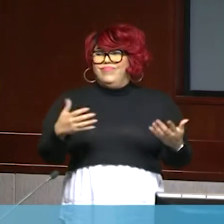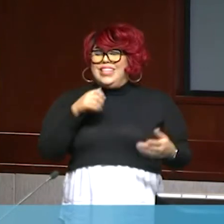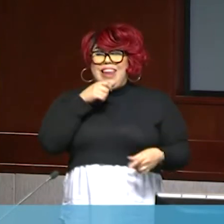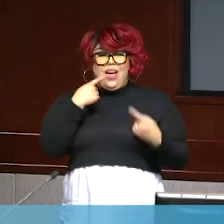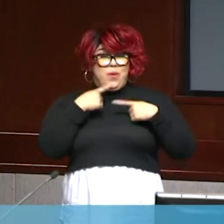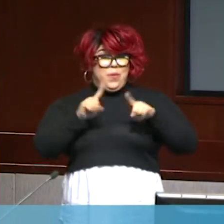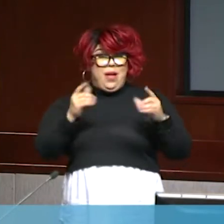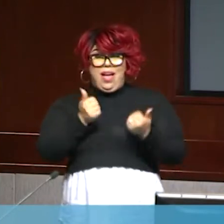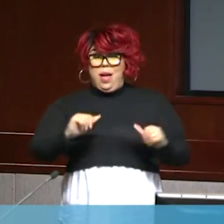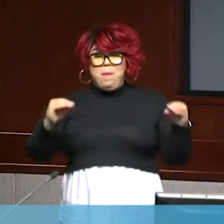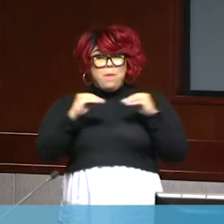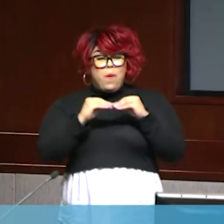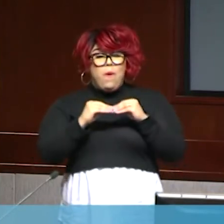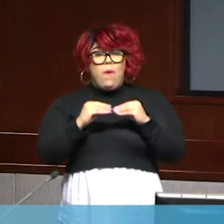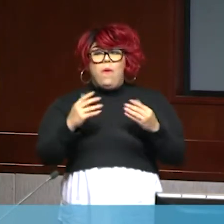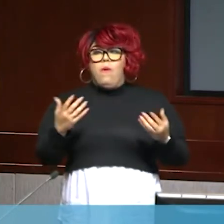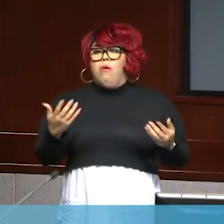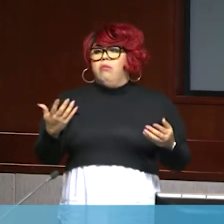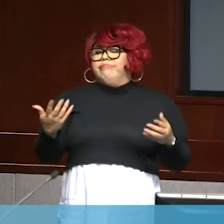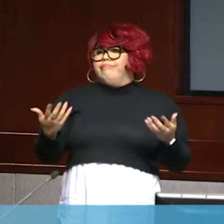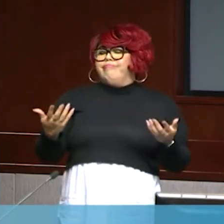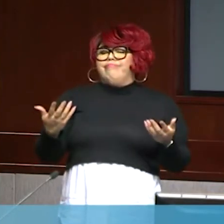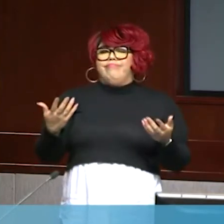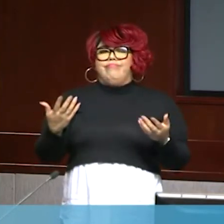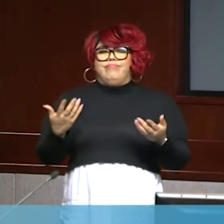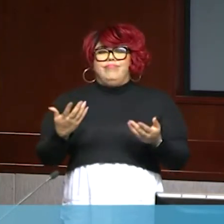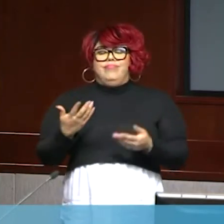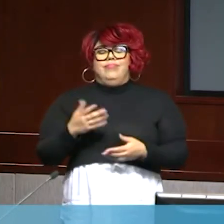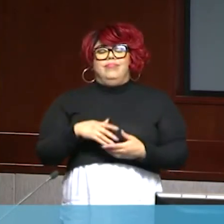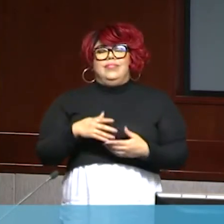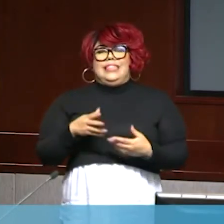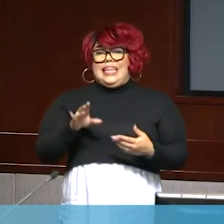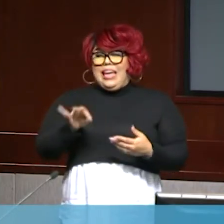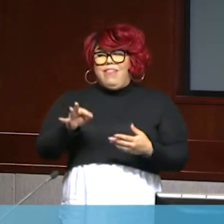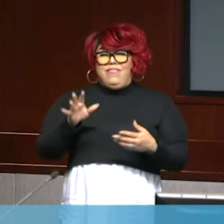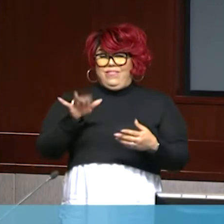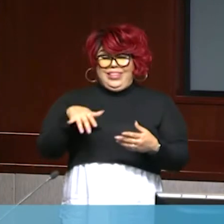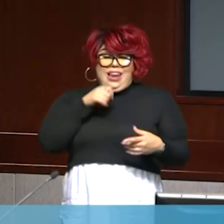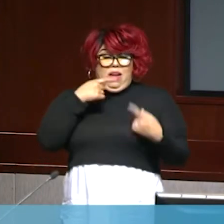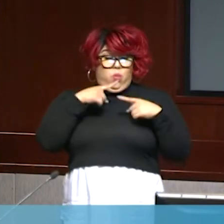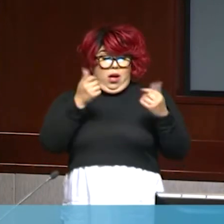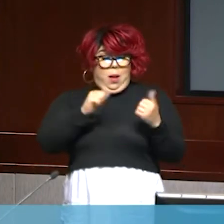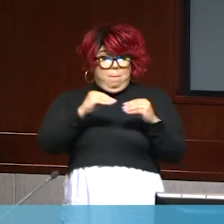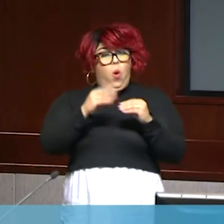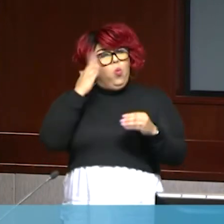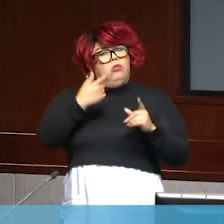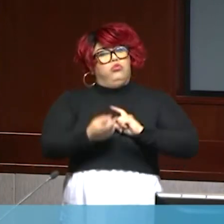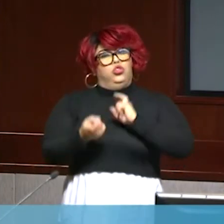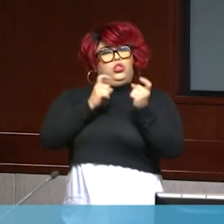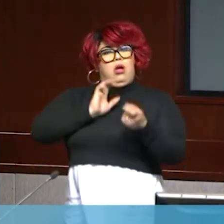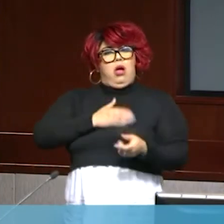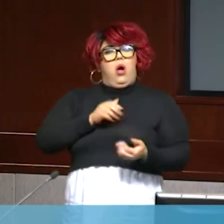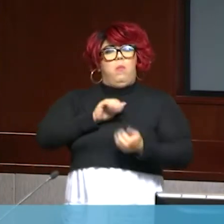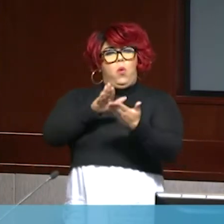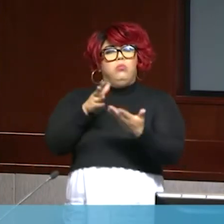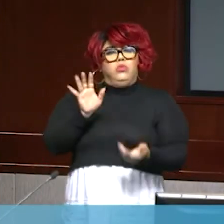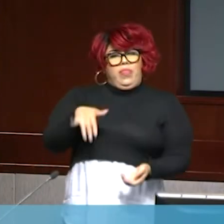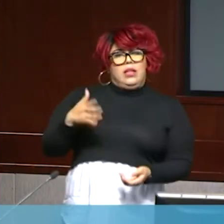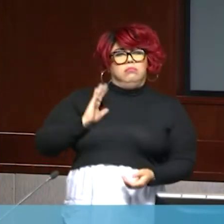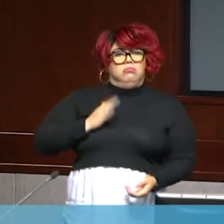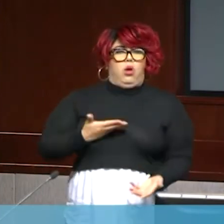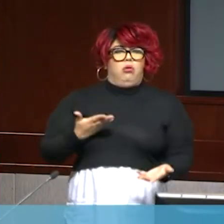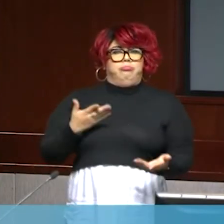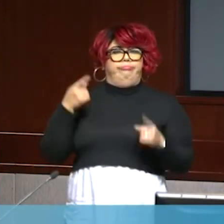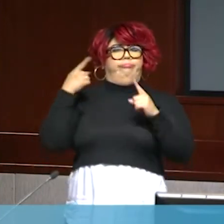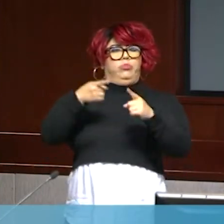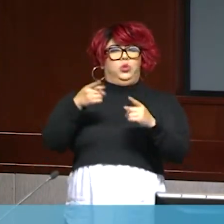we're seeing diminishing marginal utility in that effort, and we need to do something else. So that's kind of where we are, and I hope